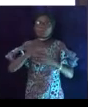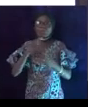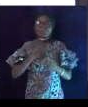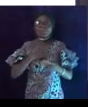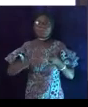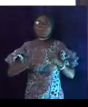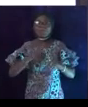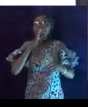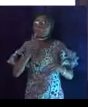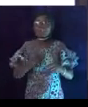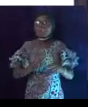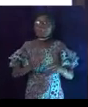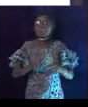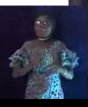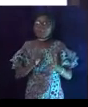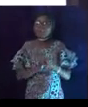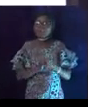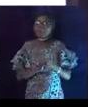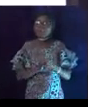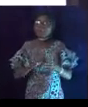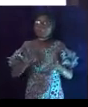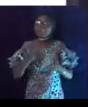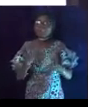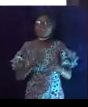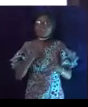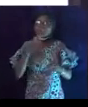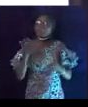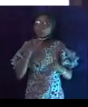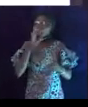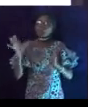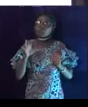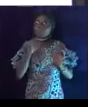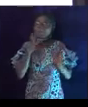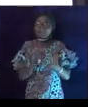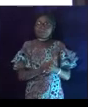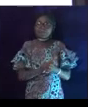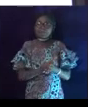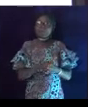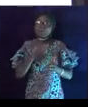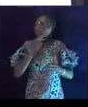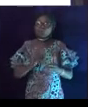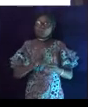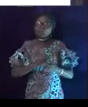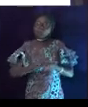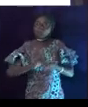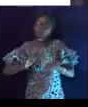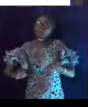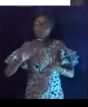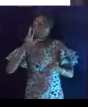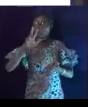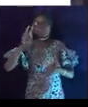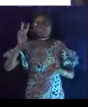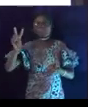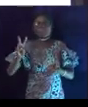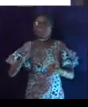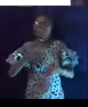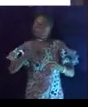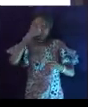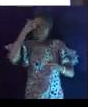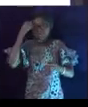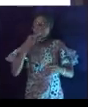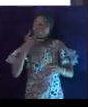9/5. So this lesson, we will multiply by the opposite, which is 5/9. Now, this is the formula that